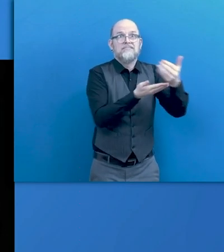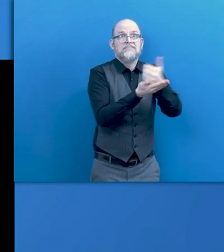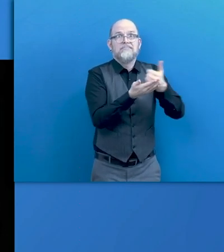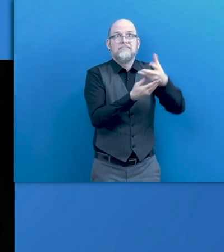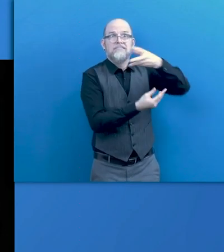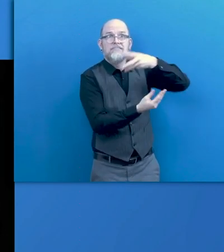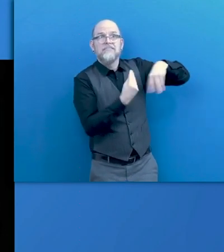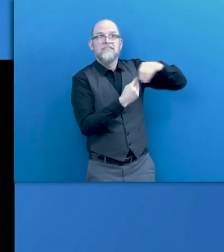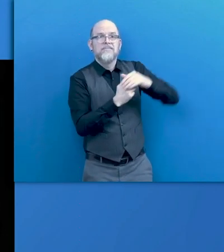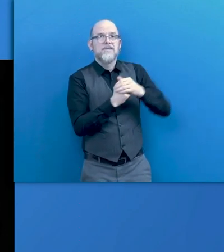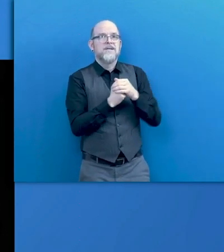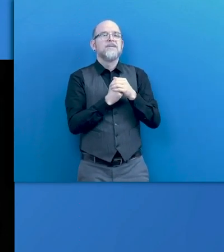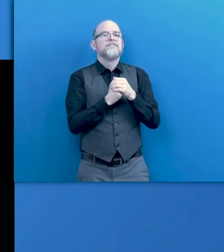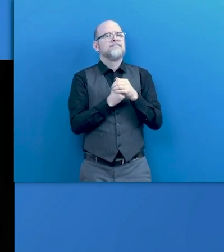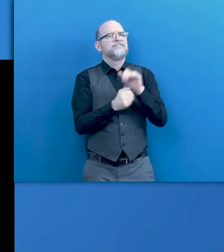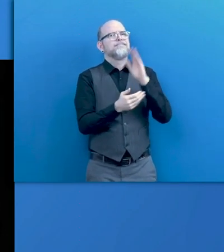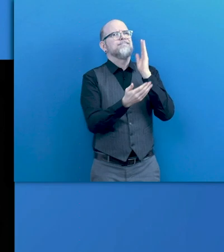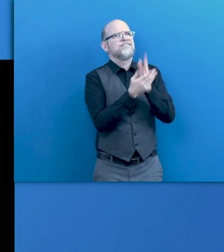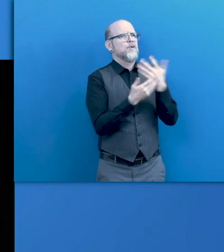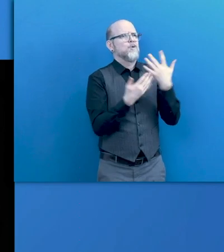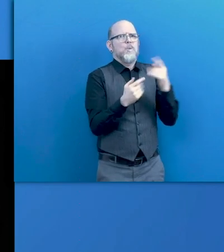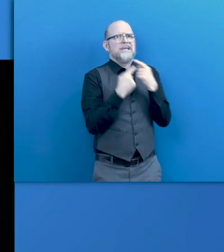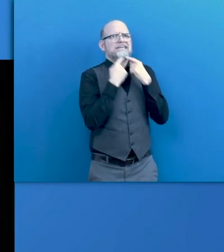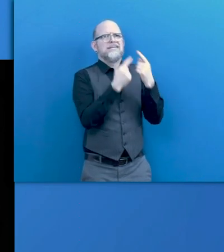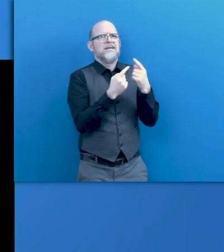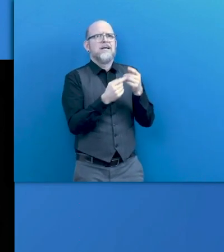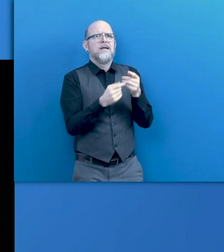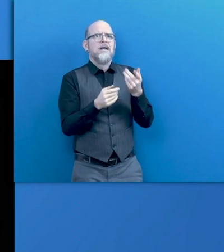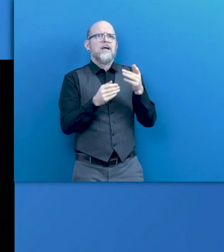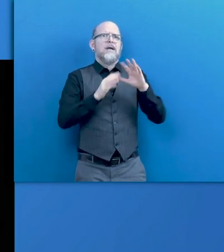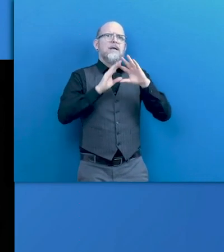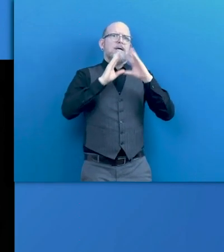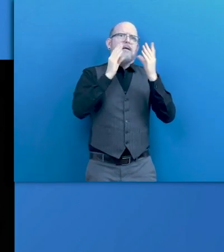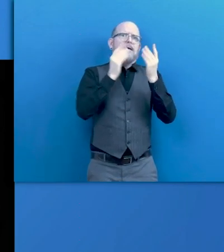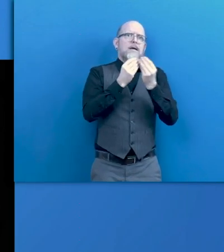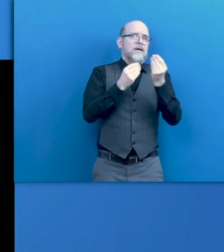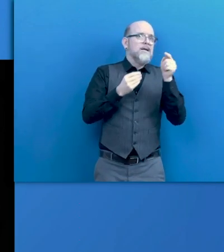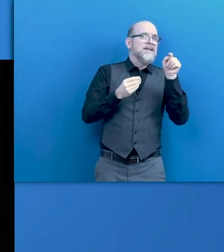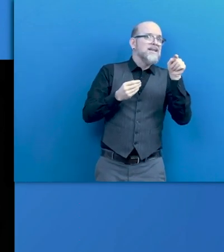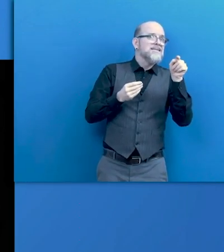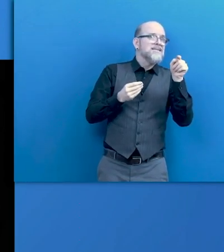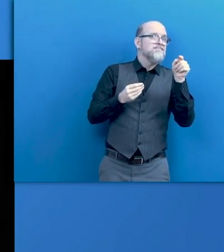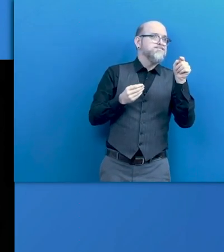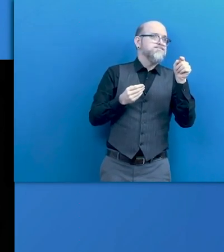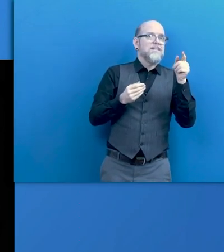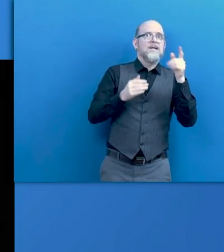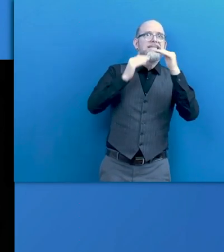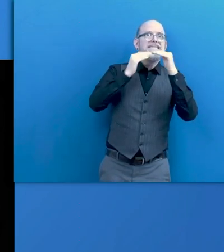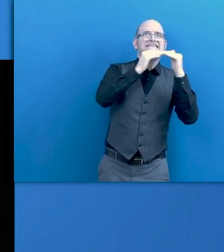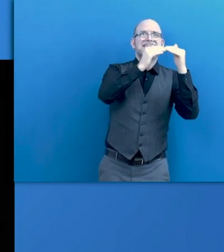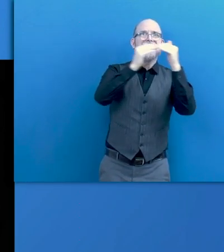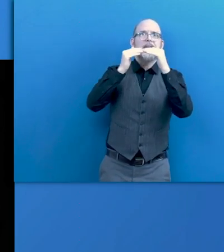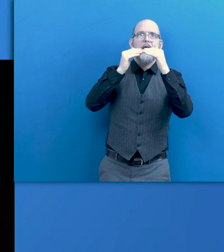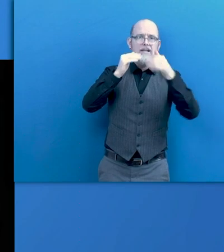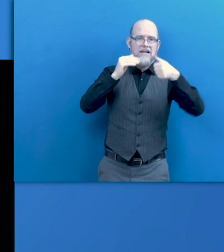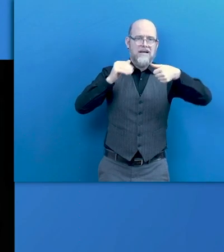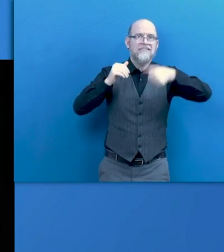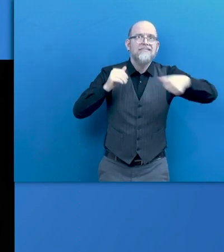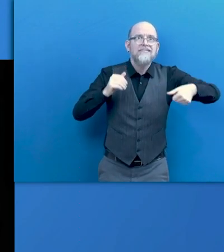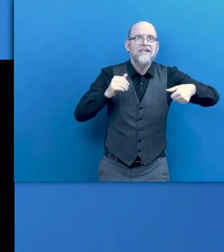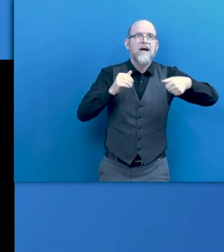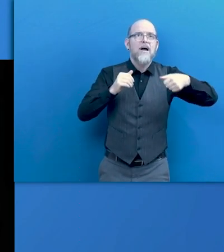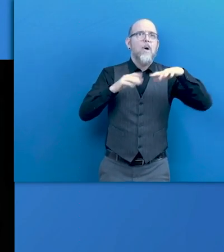What I have now addressed was more about subjects that go beyond that, because that's almost standard. That you can assign keys, that you